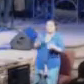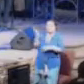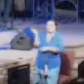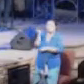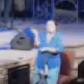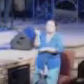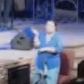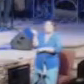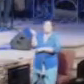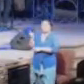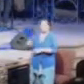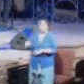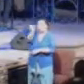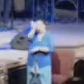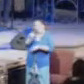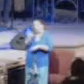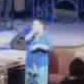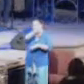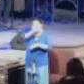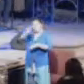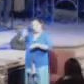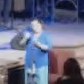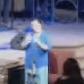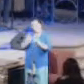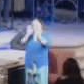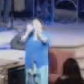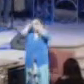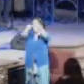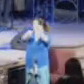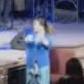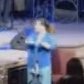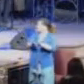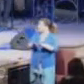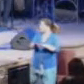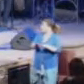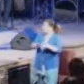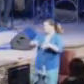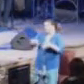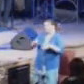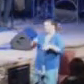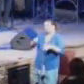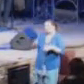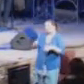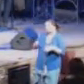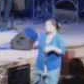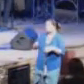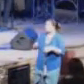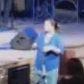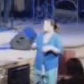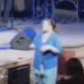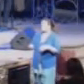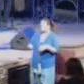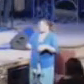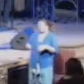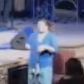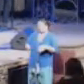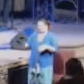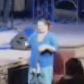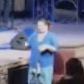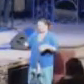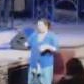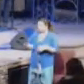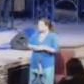cross, friend, I'm telling you today, it was conquered. It was defeated. He took the keys of a death, hell, and the grave. Amen. He went down to the center of the